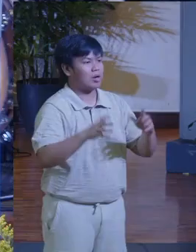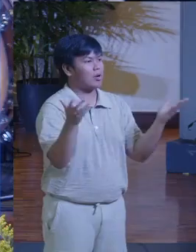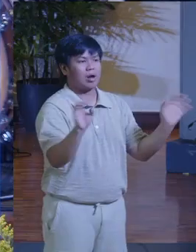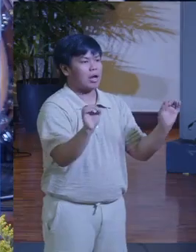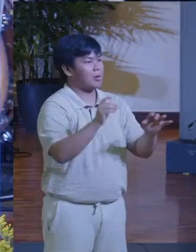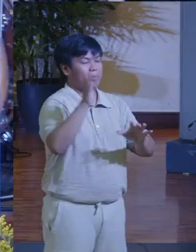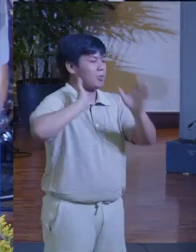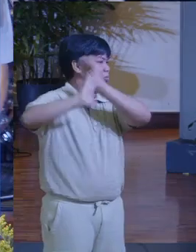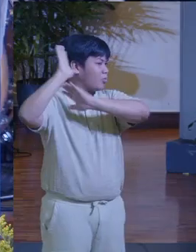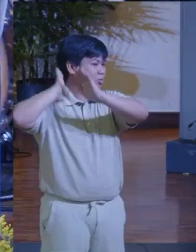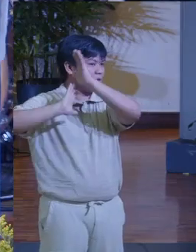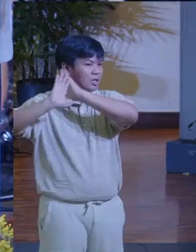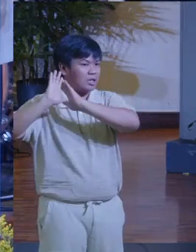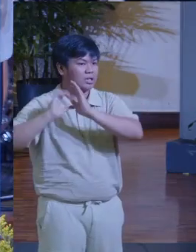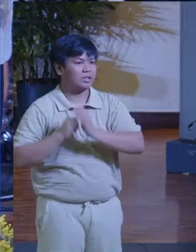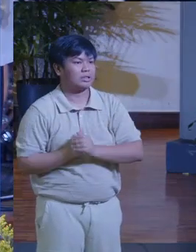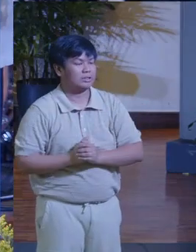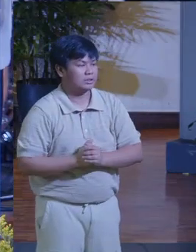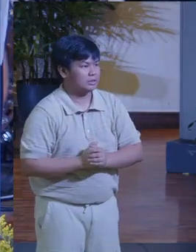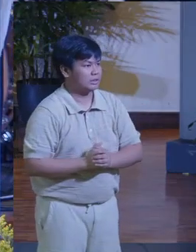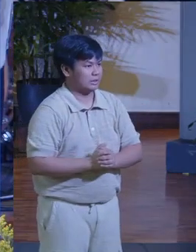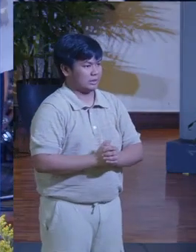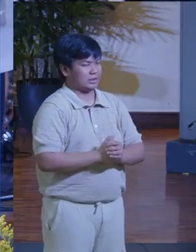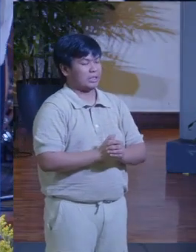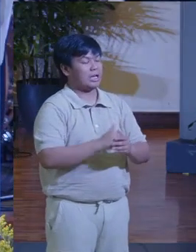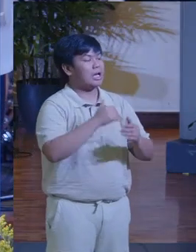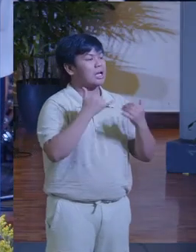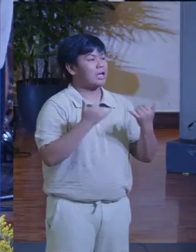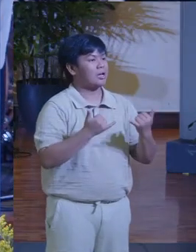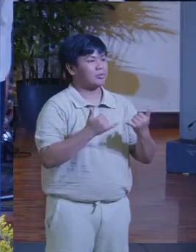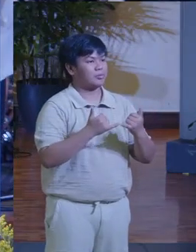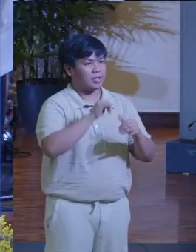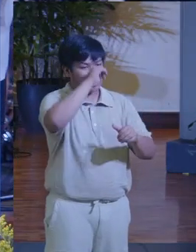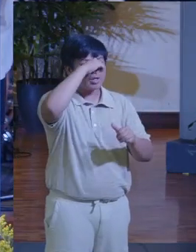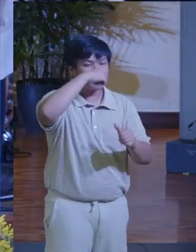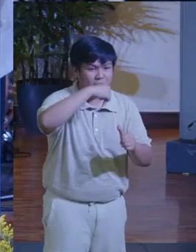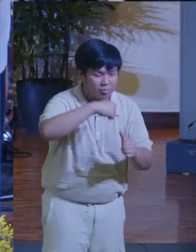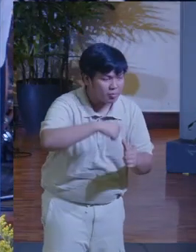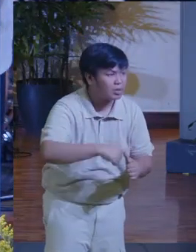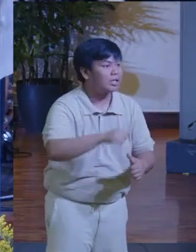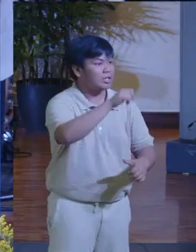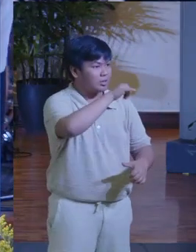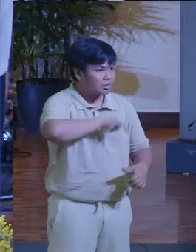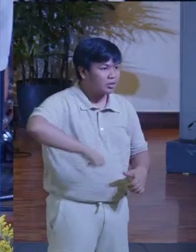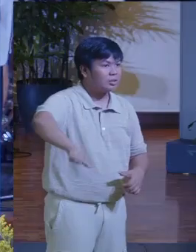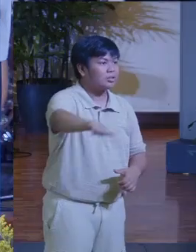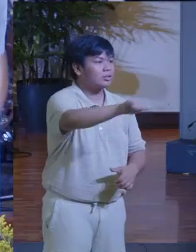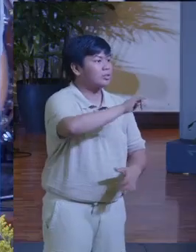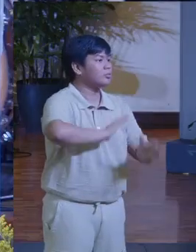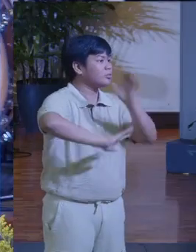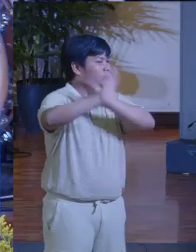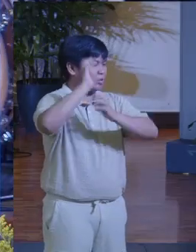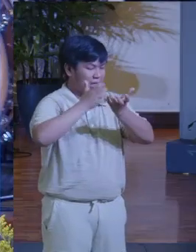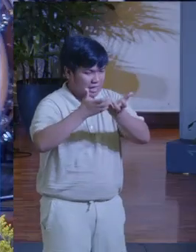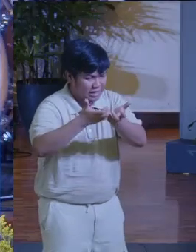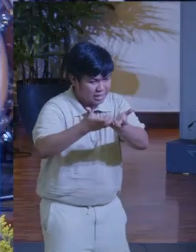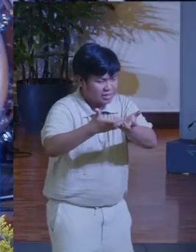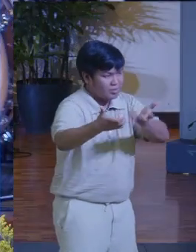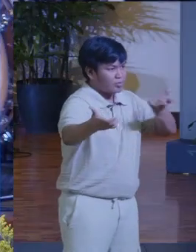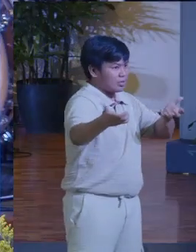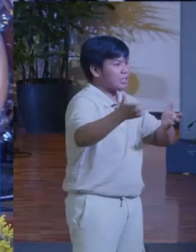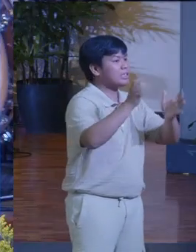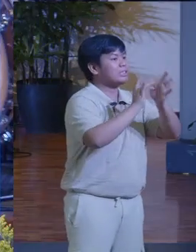is called the circumcision, which is made in the flesh by hands. Remember that you were at that time separated from